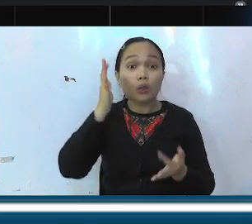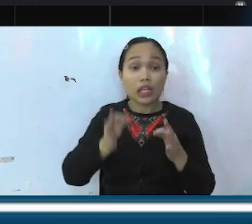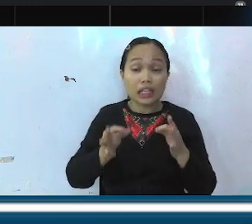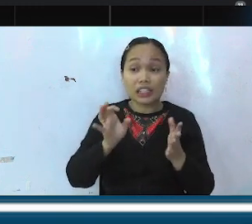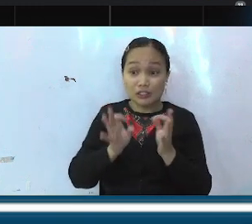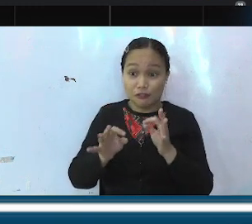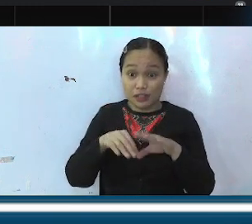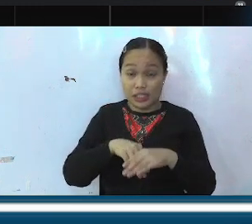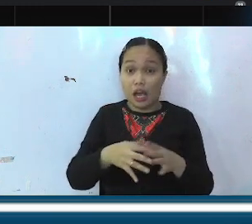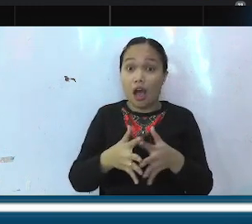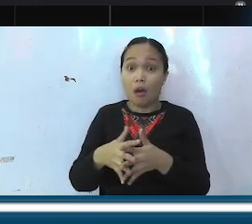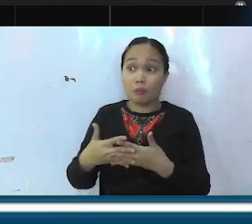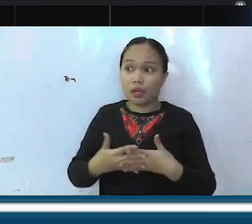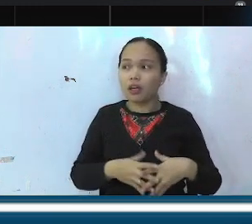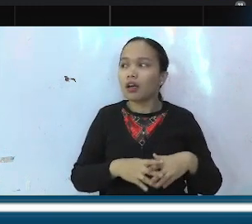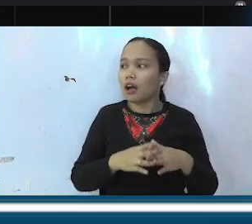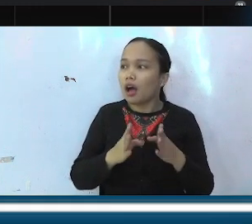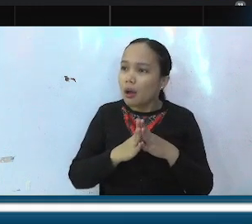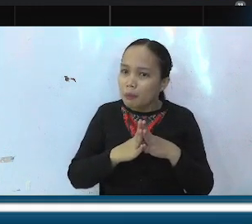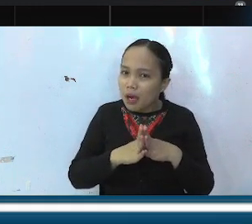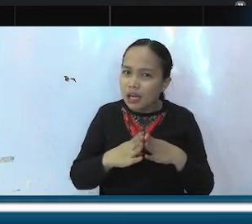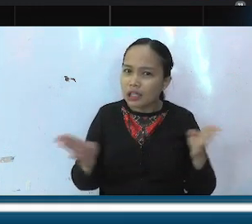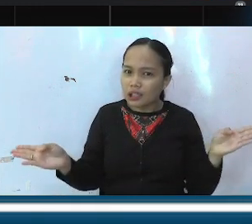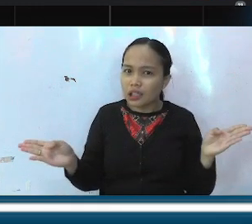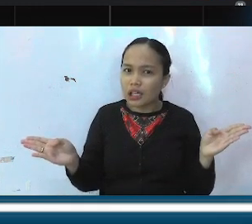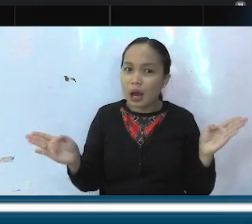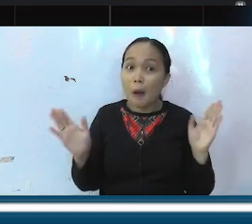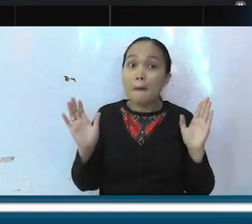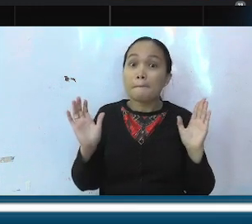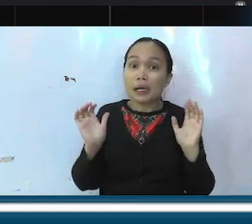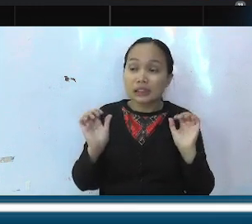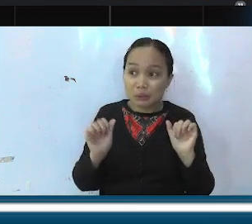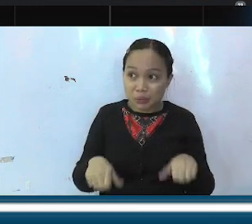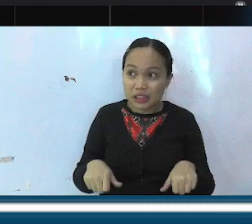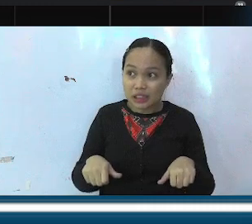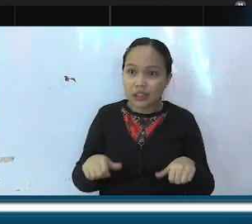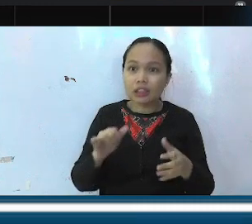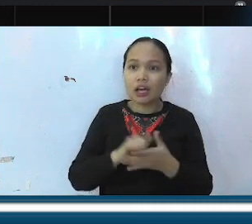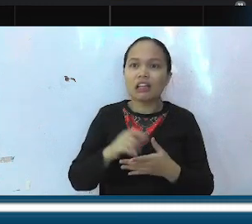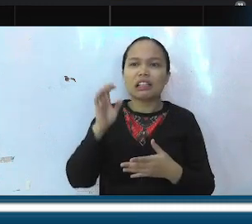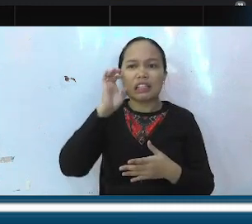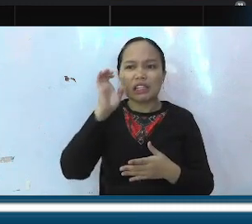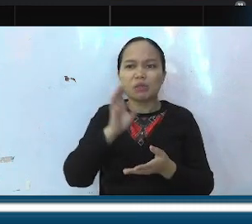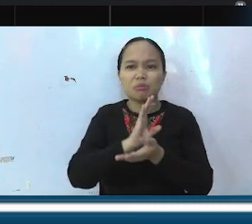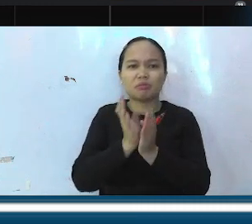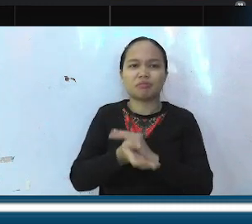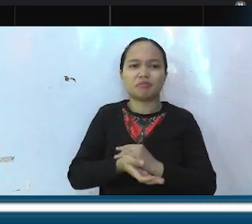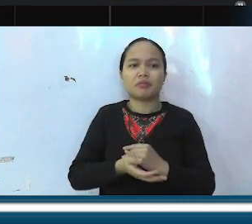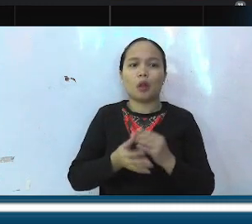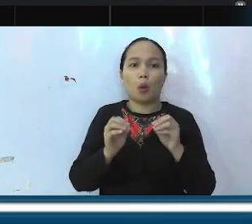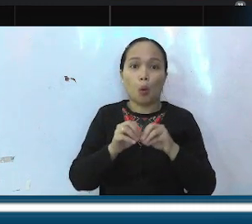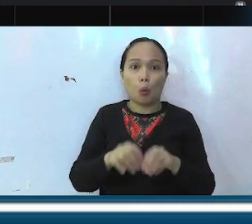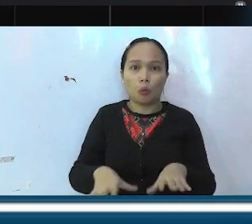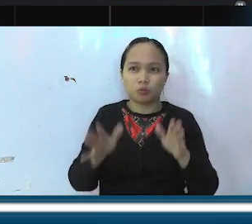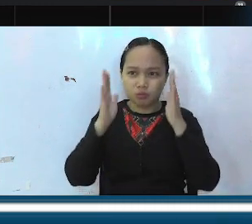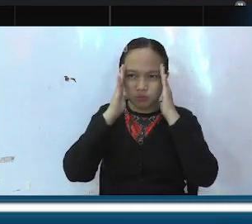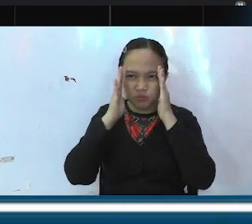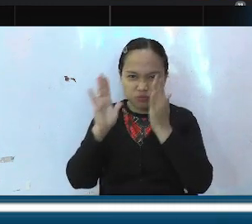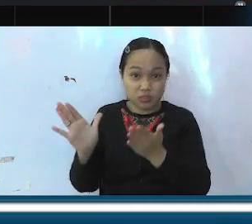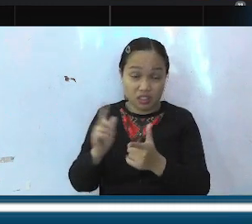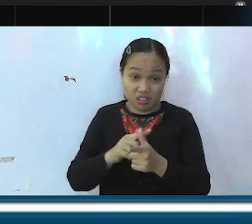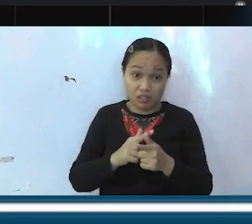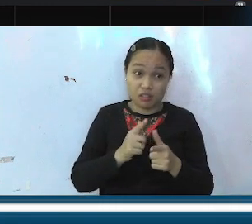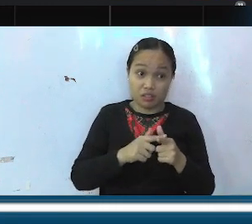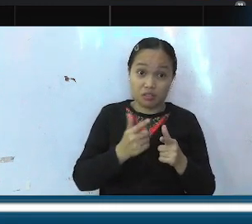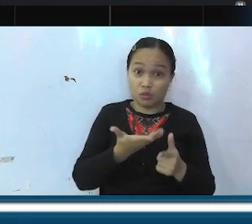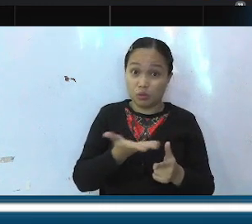malaki ang posibilidad na ma-sidetrack siya dun. Tapos kayo, binabaliwala nyo kung anong meron